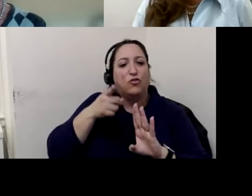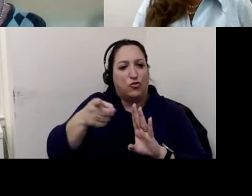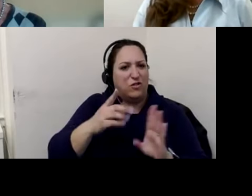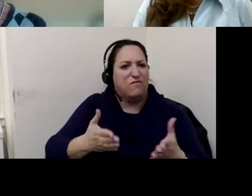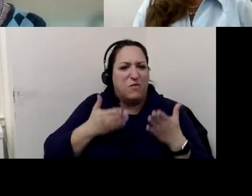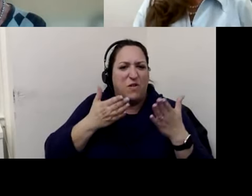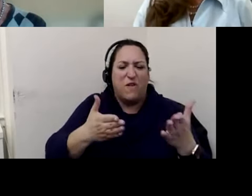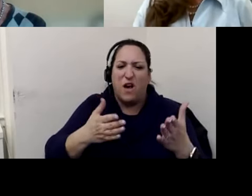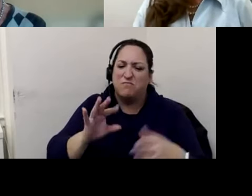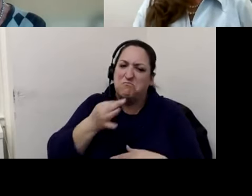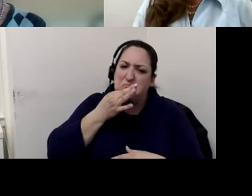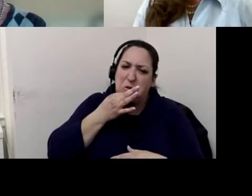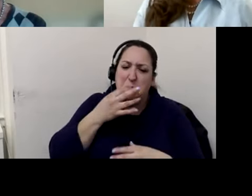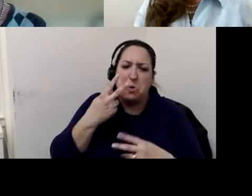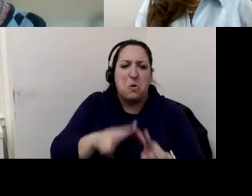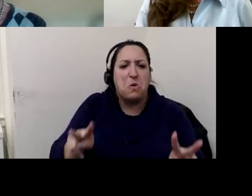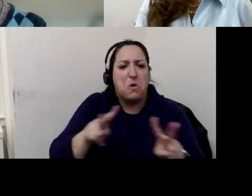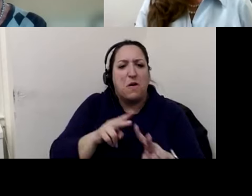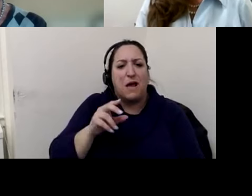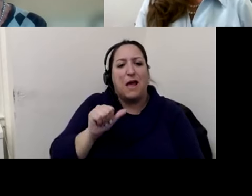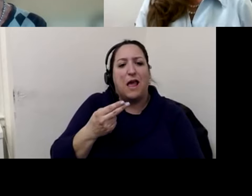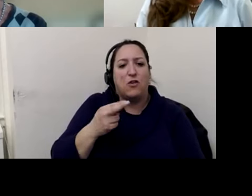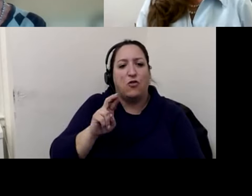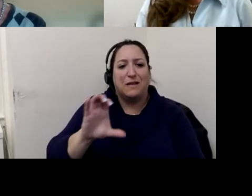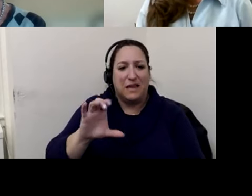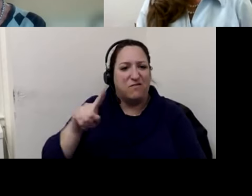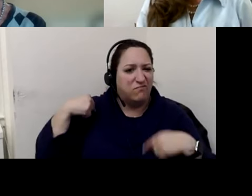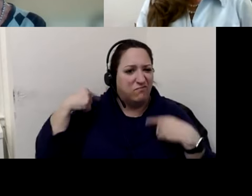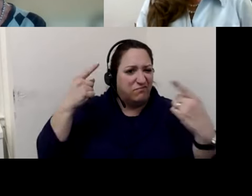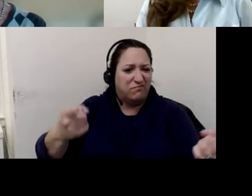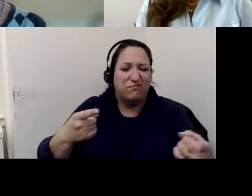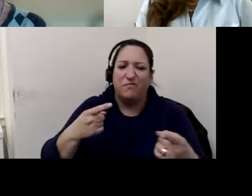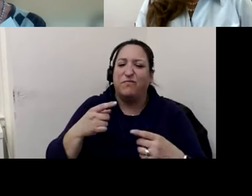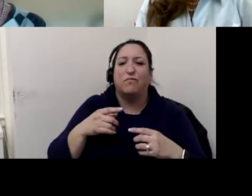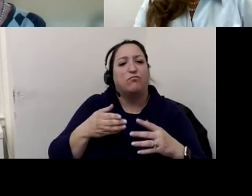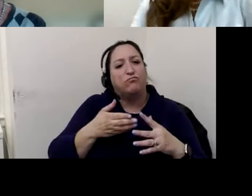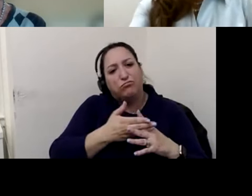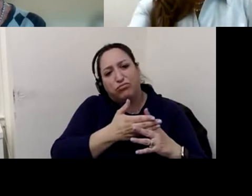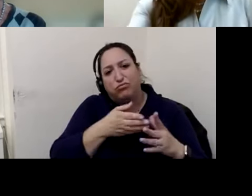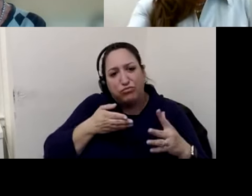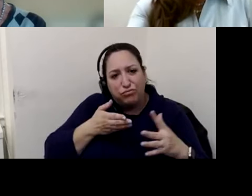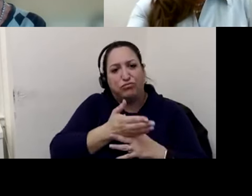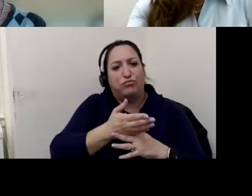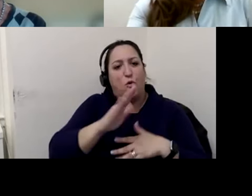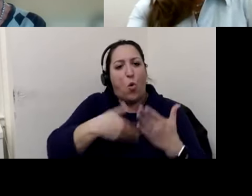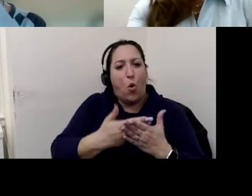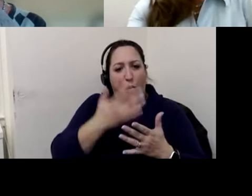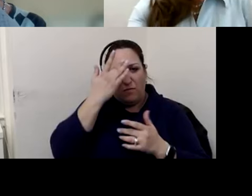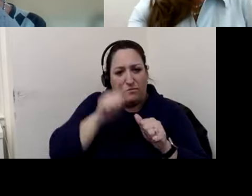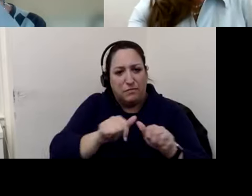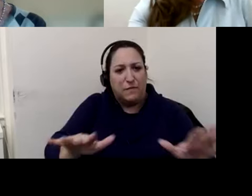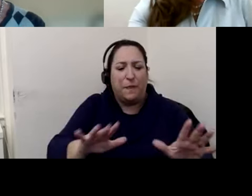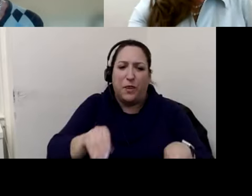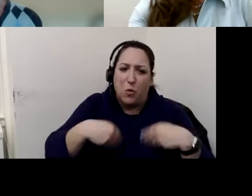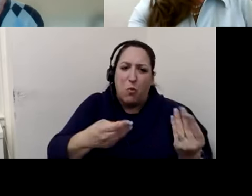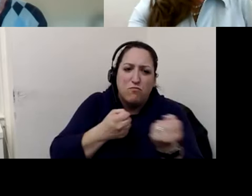her valuable expertise to AHRC, New York City, over the years and throughout the COVID-19 pandemic, supporting efforts